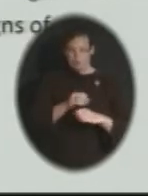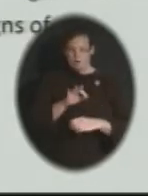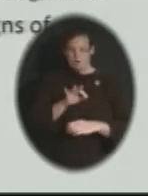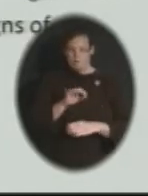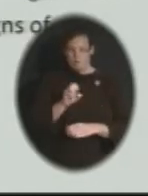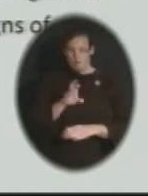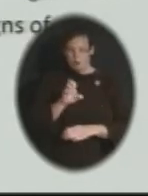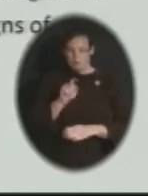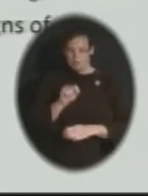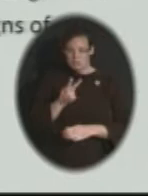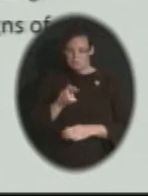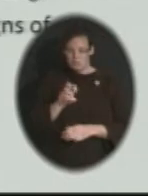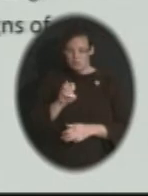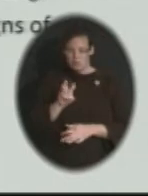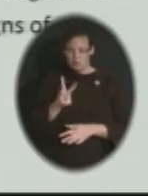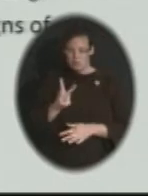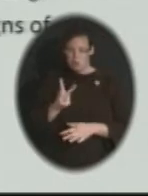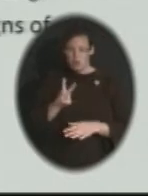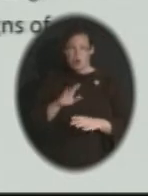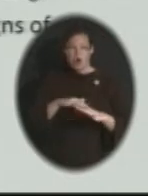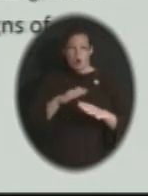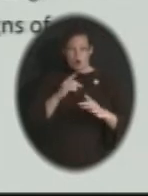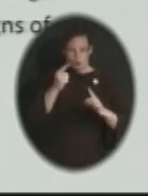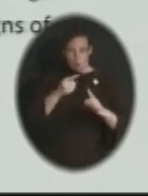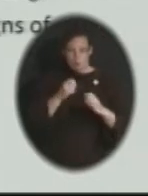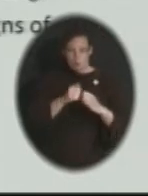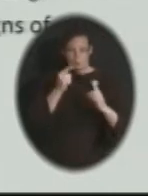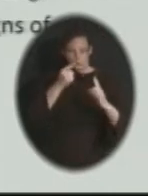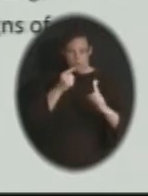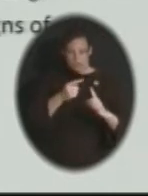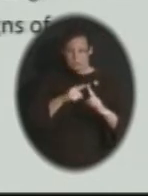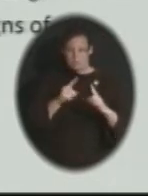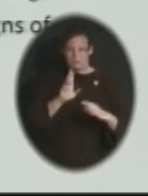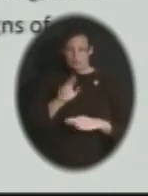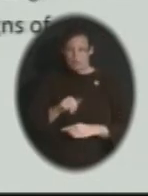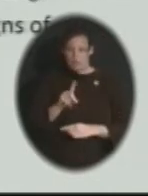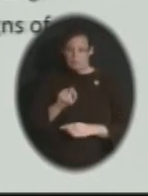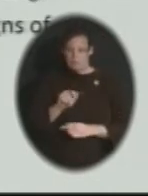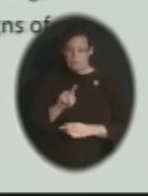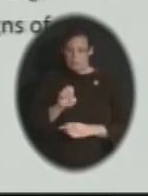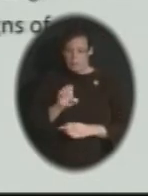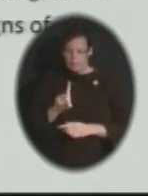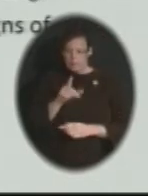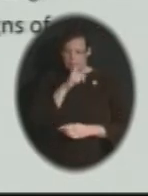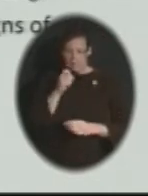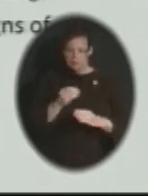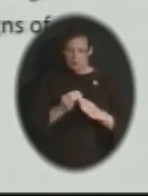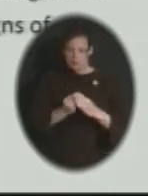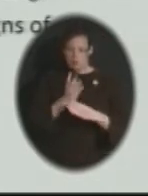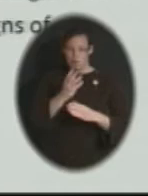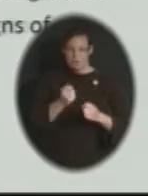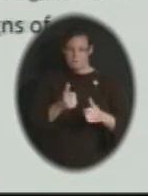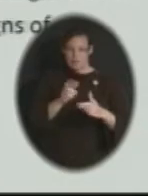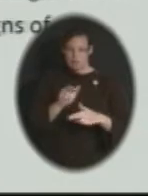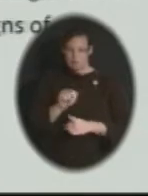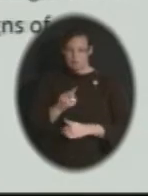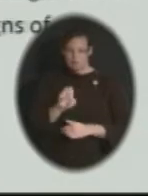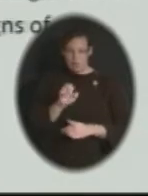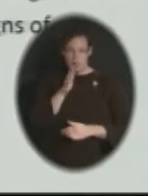Meadow Lane are on track with their projections, but their projections are being updated because they're growing at a faster rate.